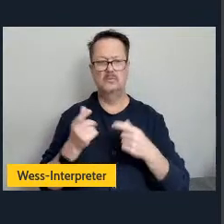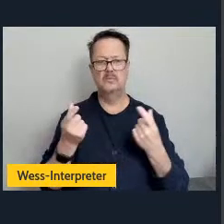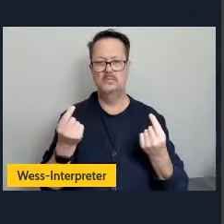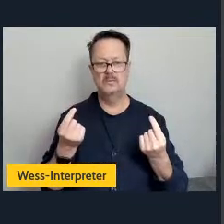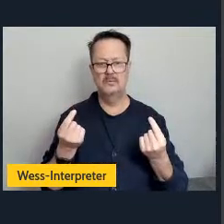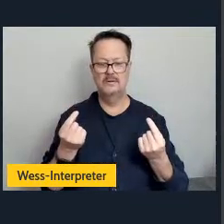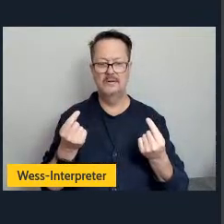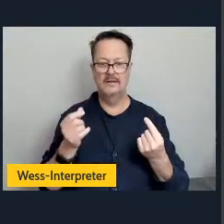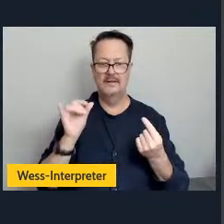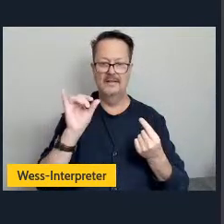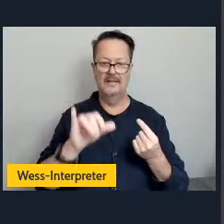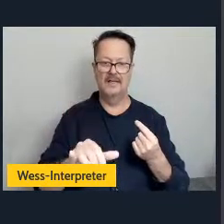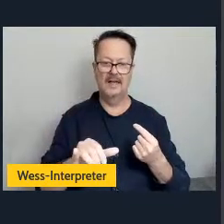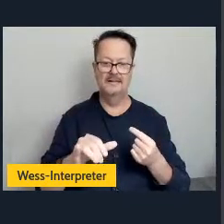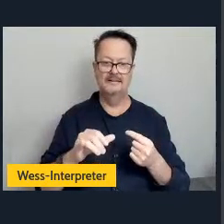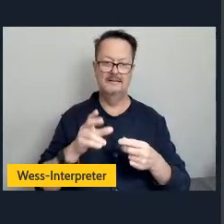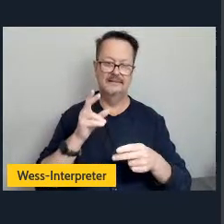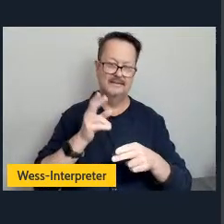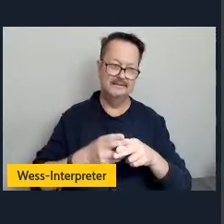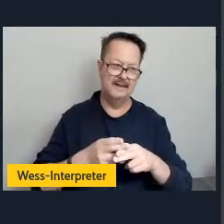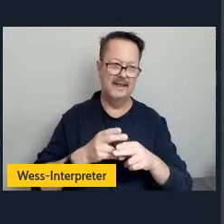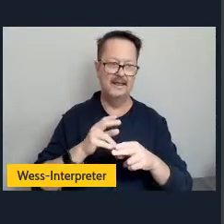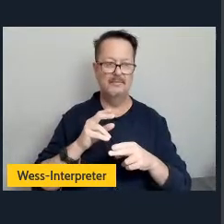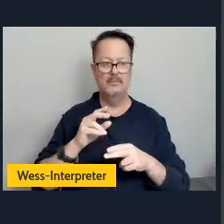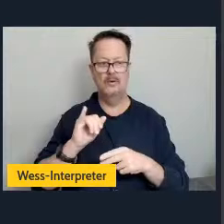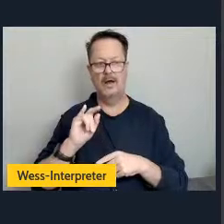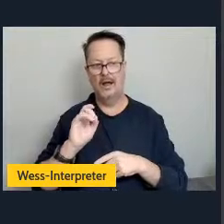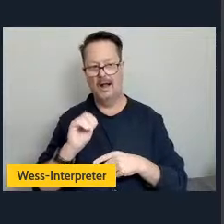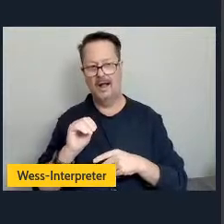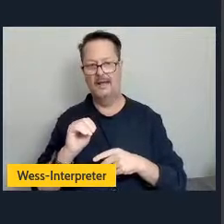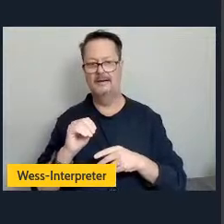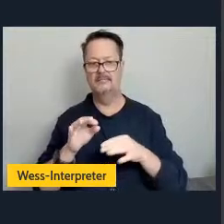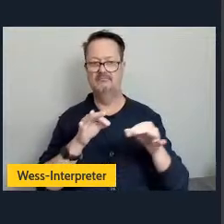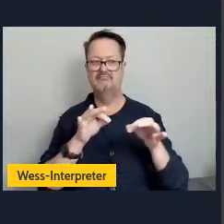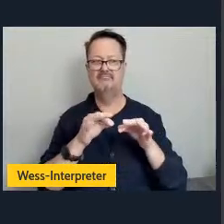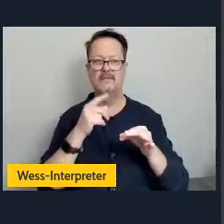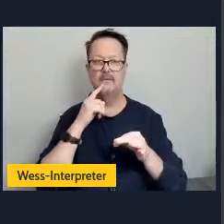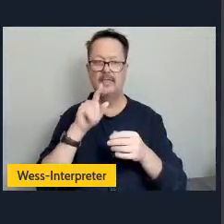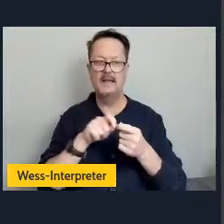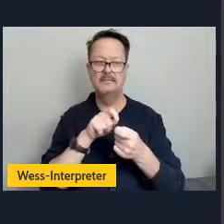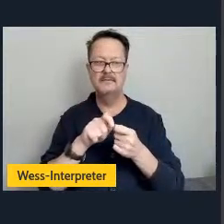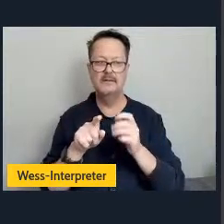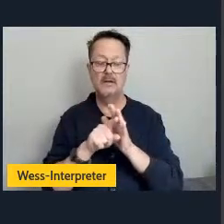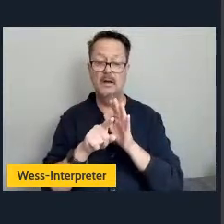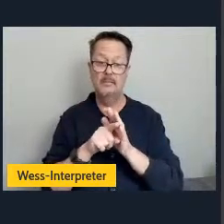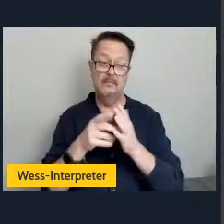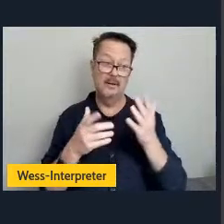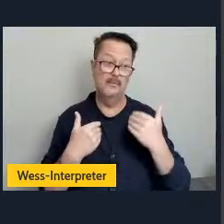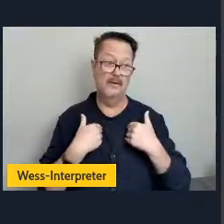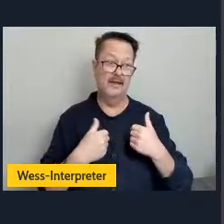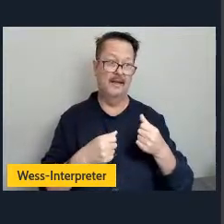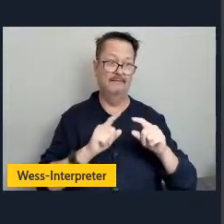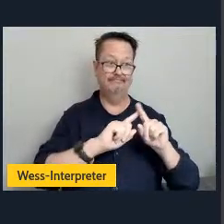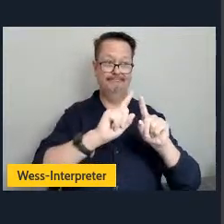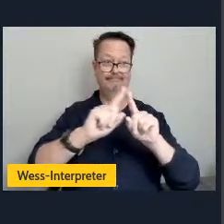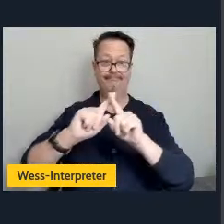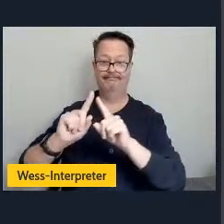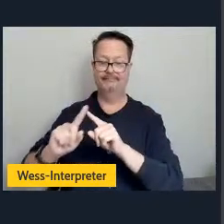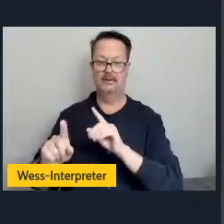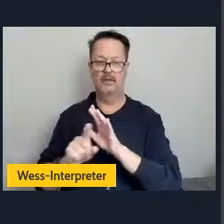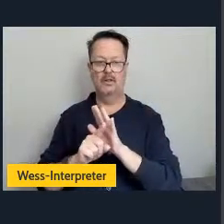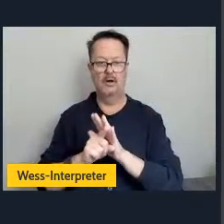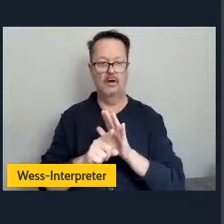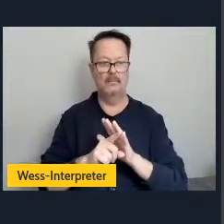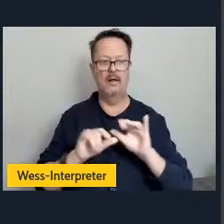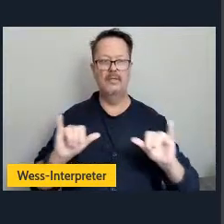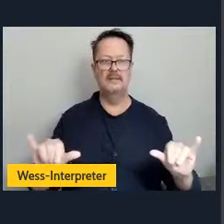is like a name or identifier for that specific alarms, because you can have multiple alarms on the same